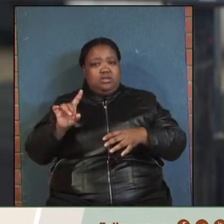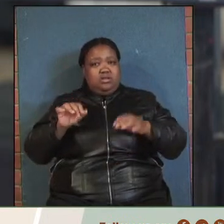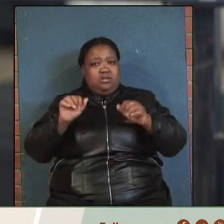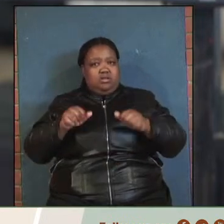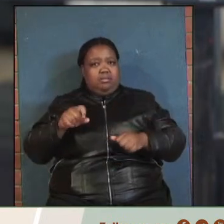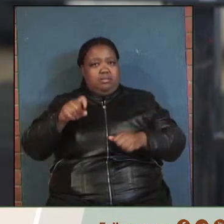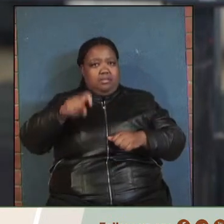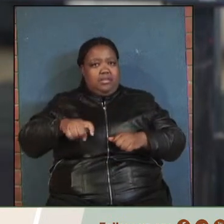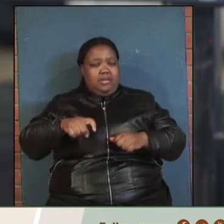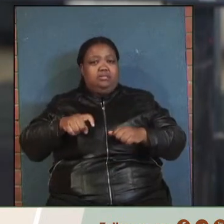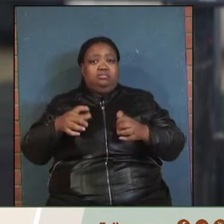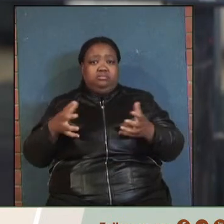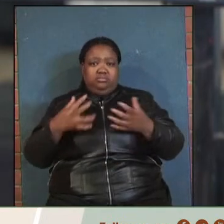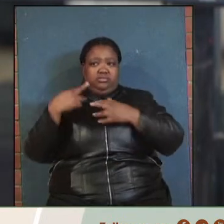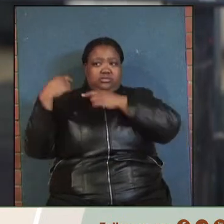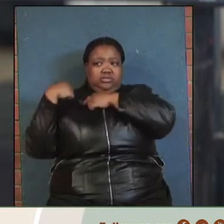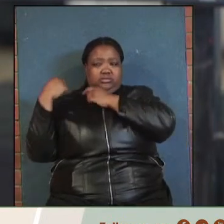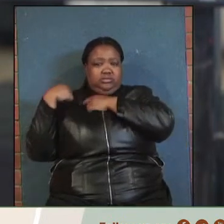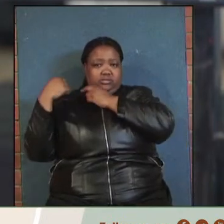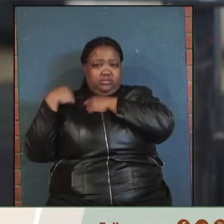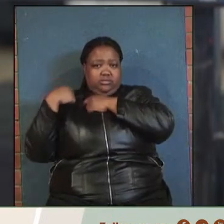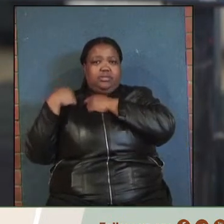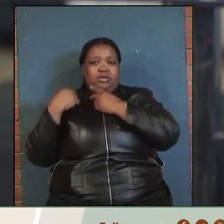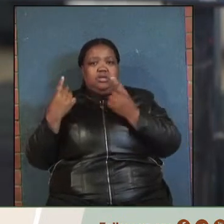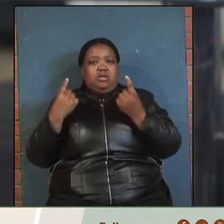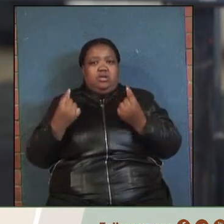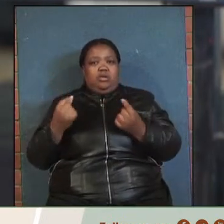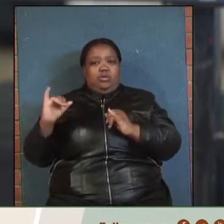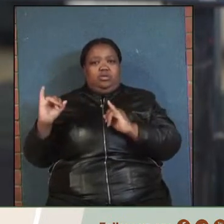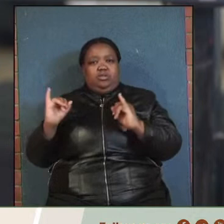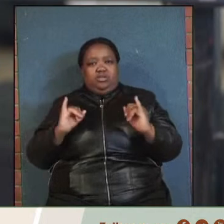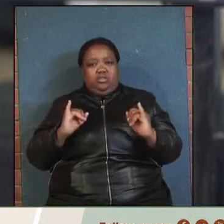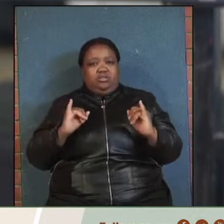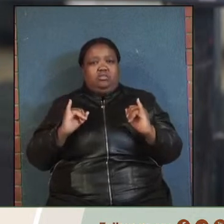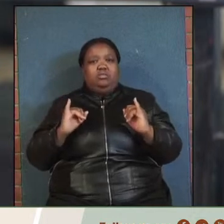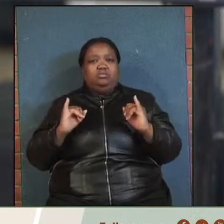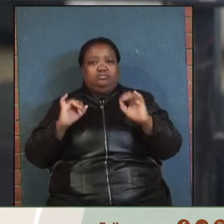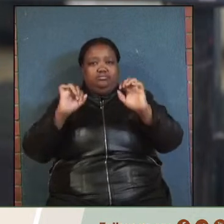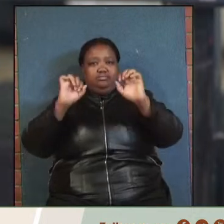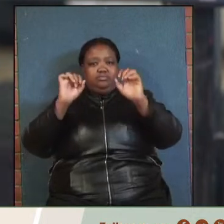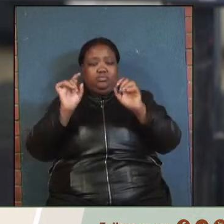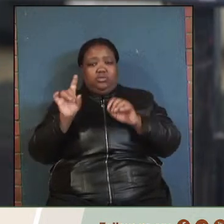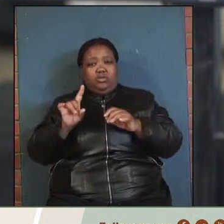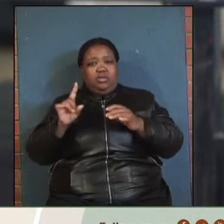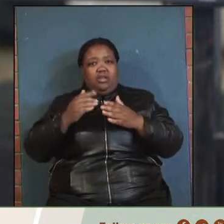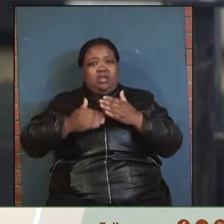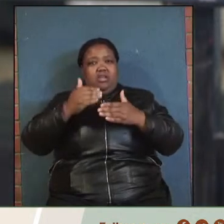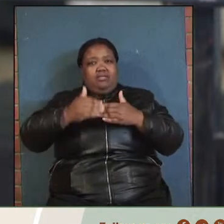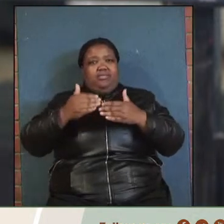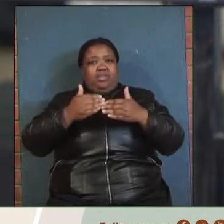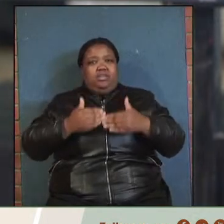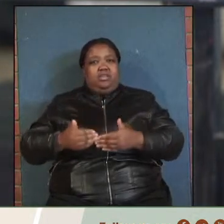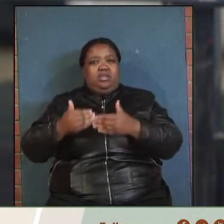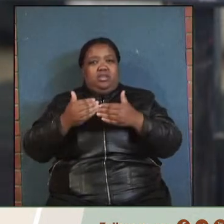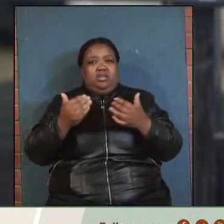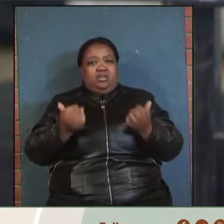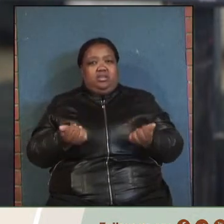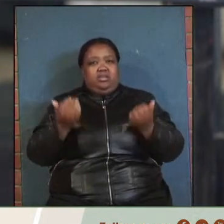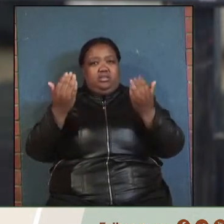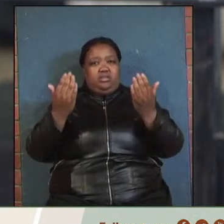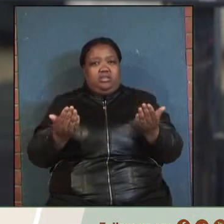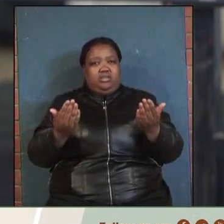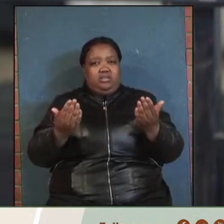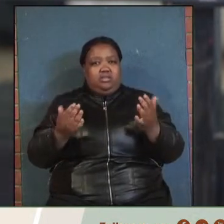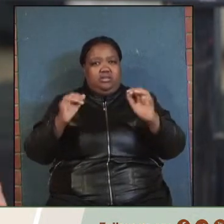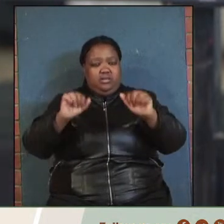it is a responsibility that we do introduce the formalization of aftercare services. Perhaps before